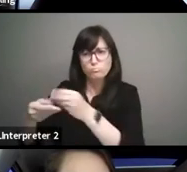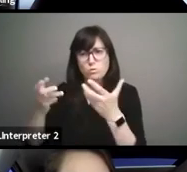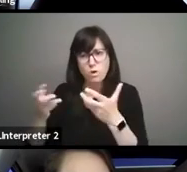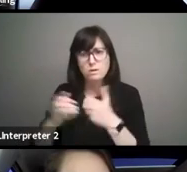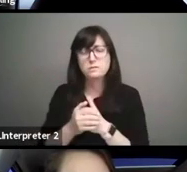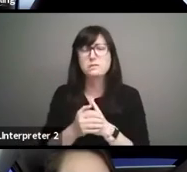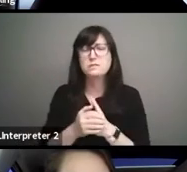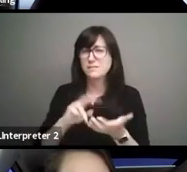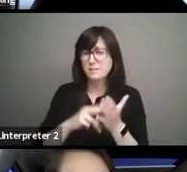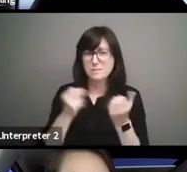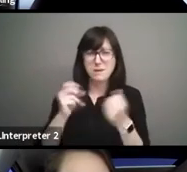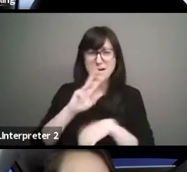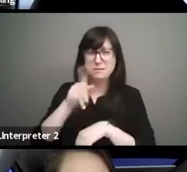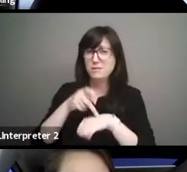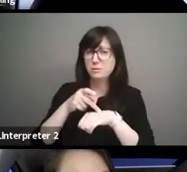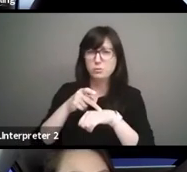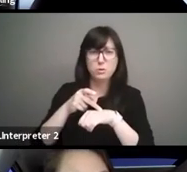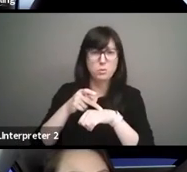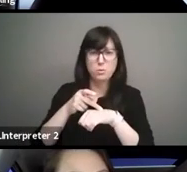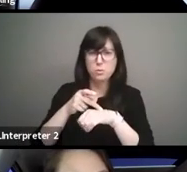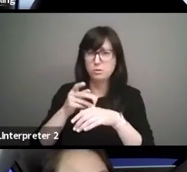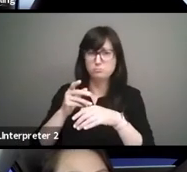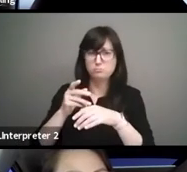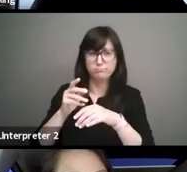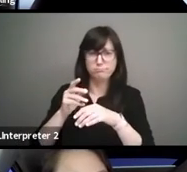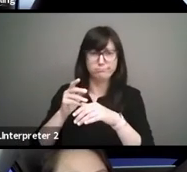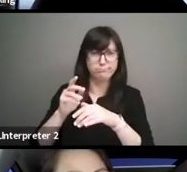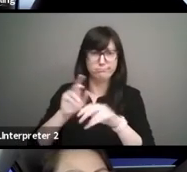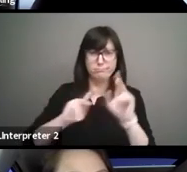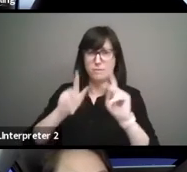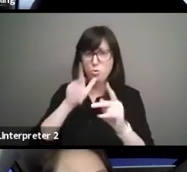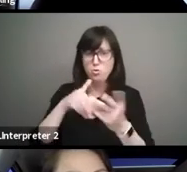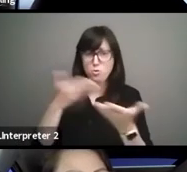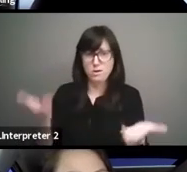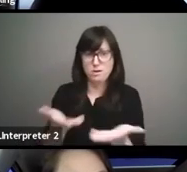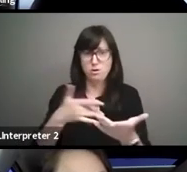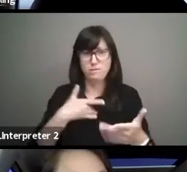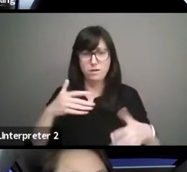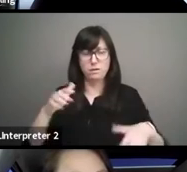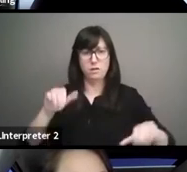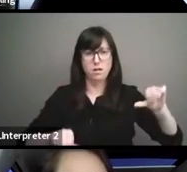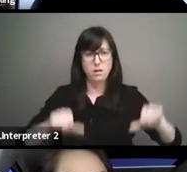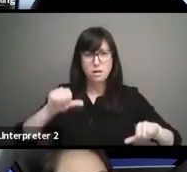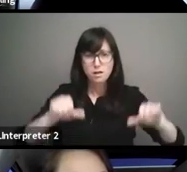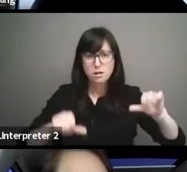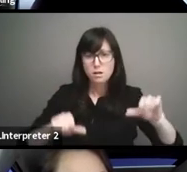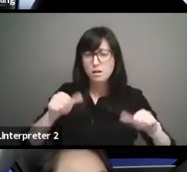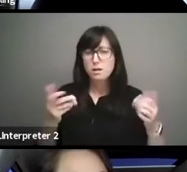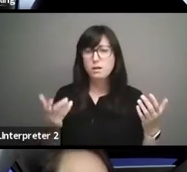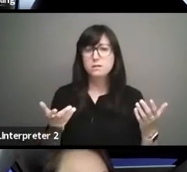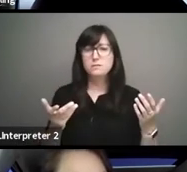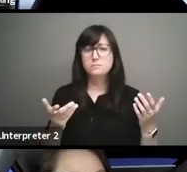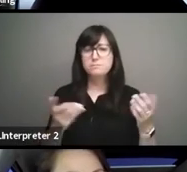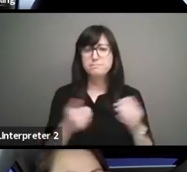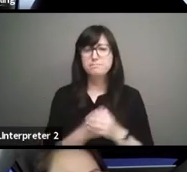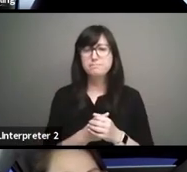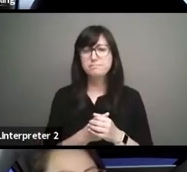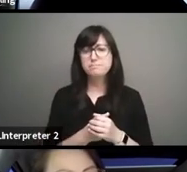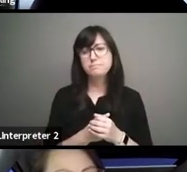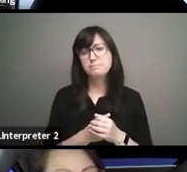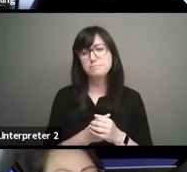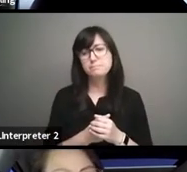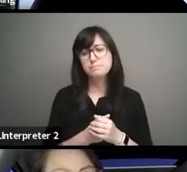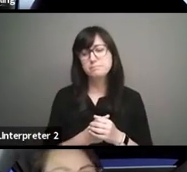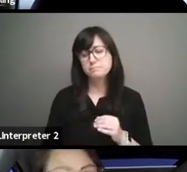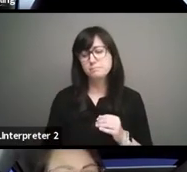the Filipino migrant population in limbo for so many reasons. I mean, I